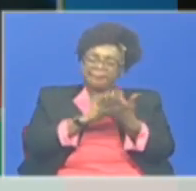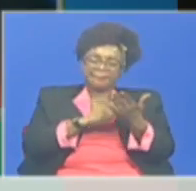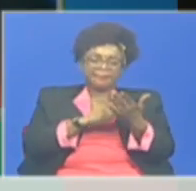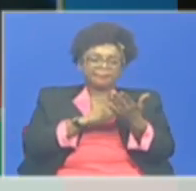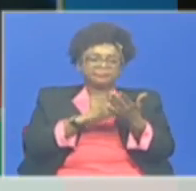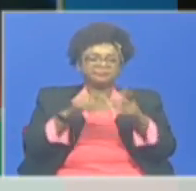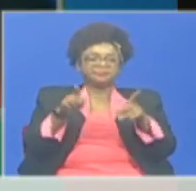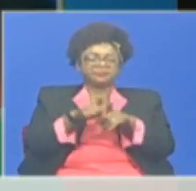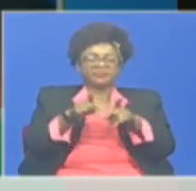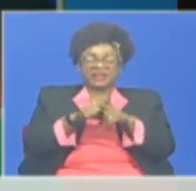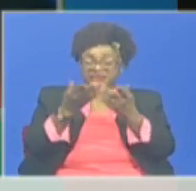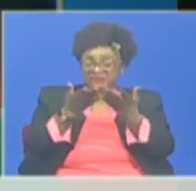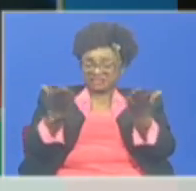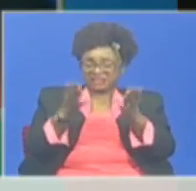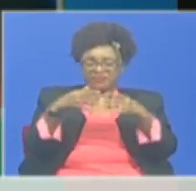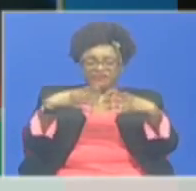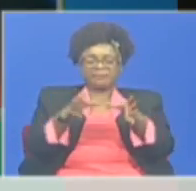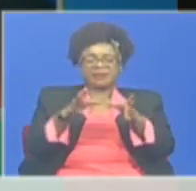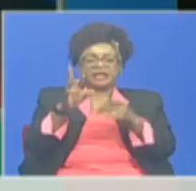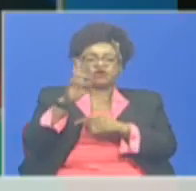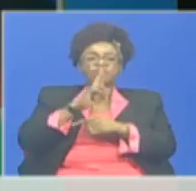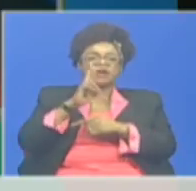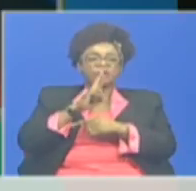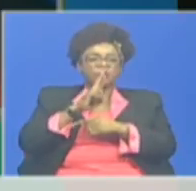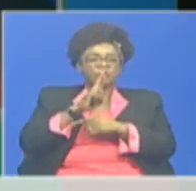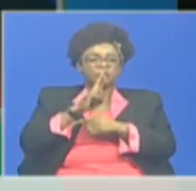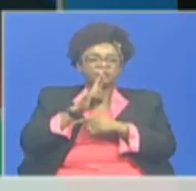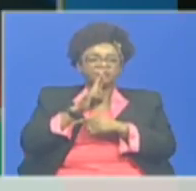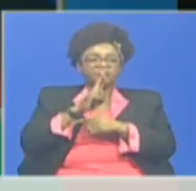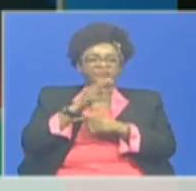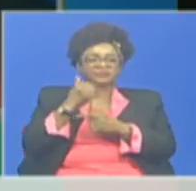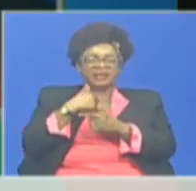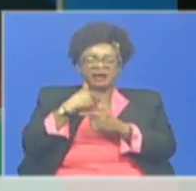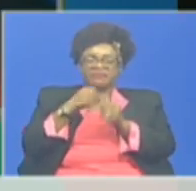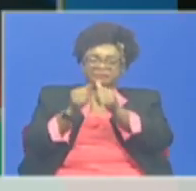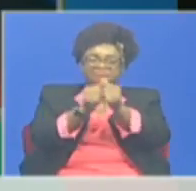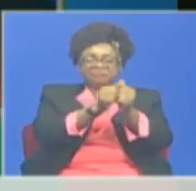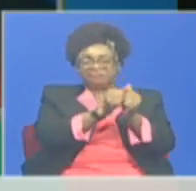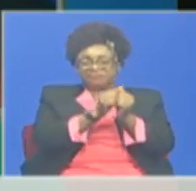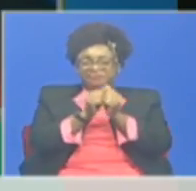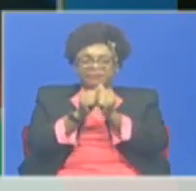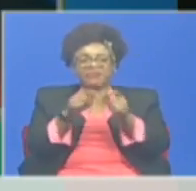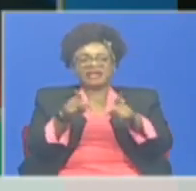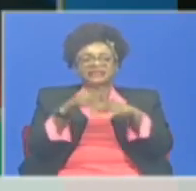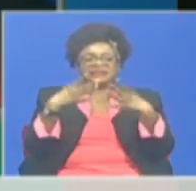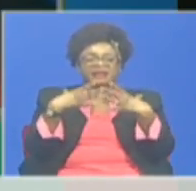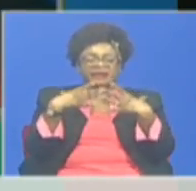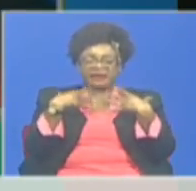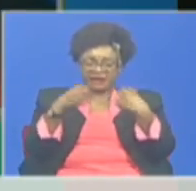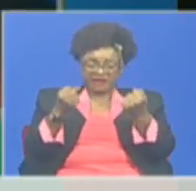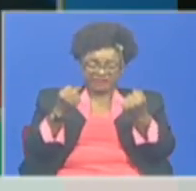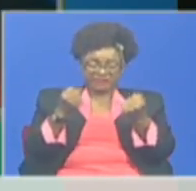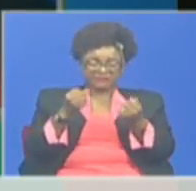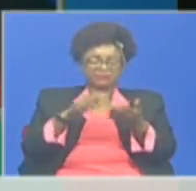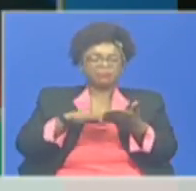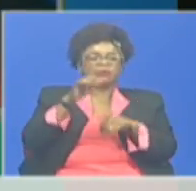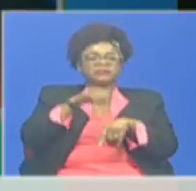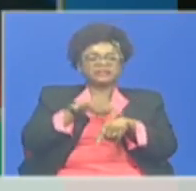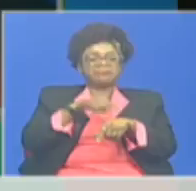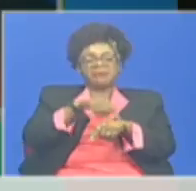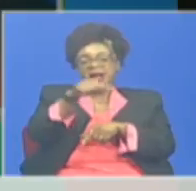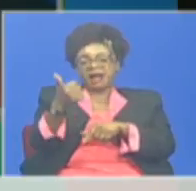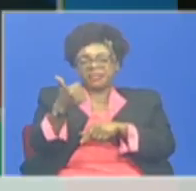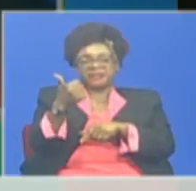next family in Roiro, are enjoying the bonus time together as they recover lost time. Others, like in